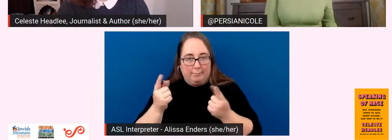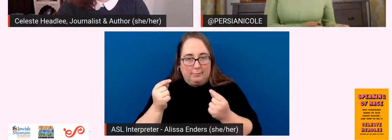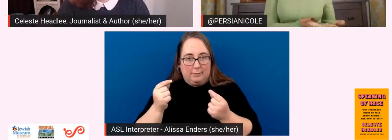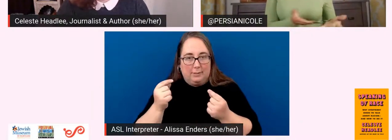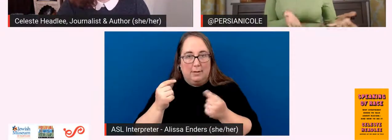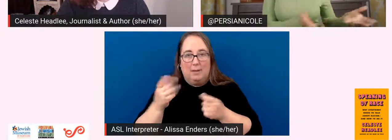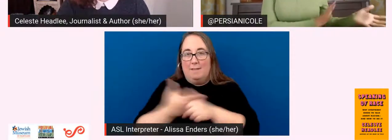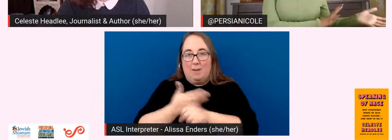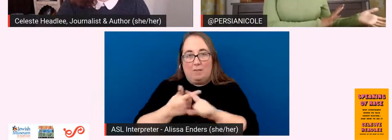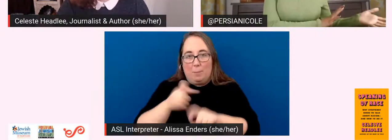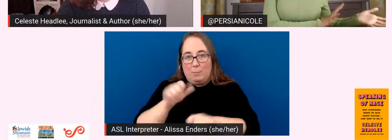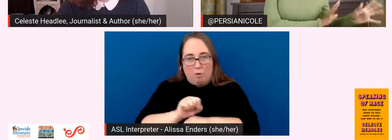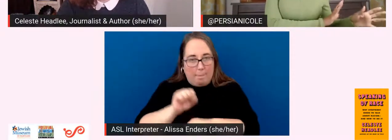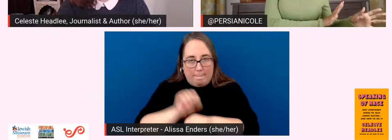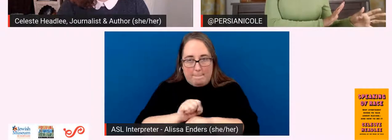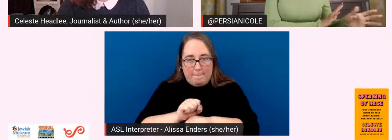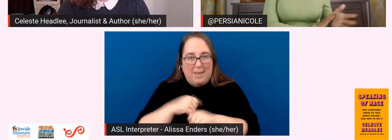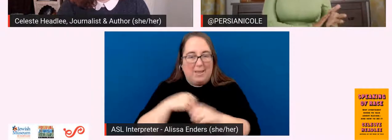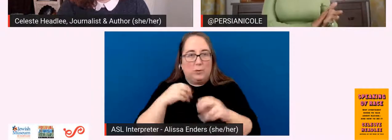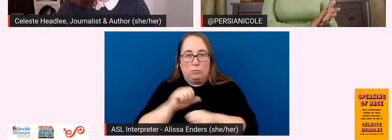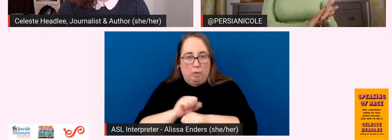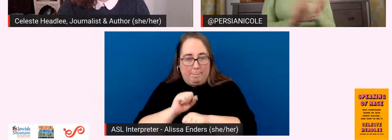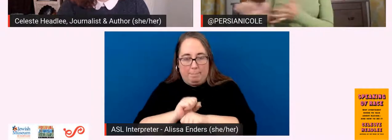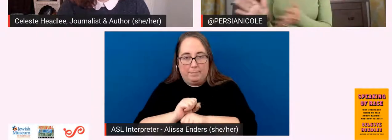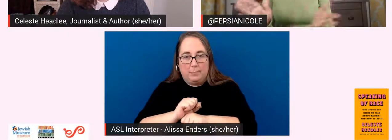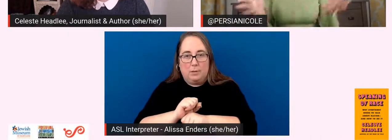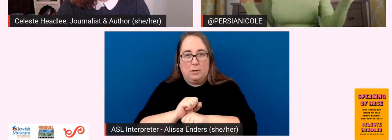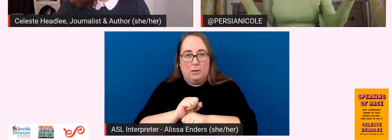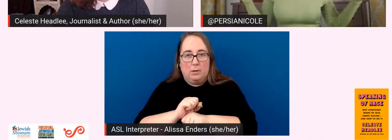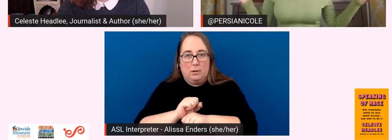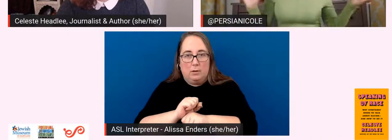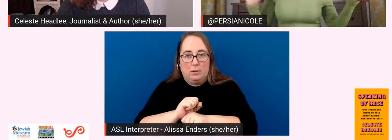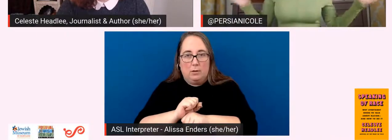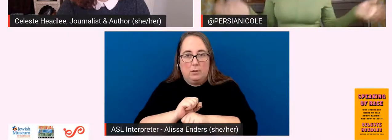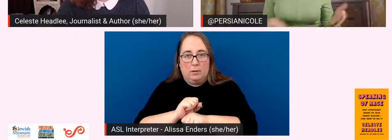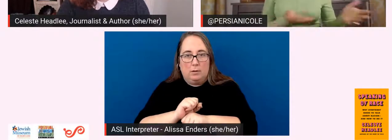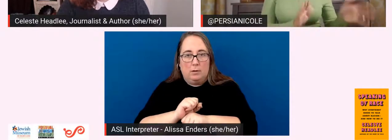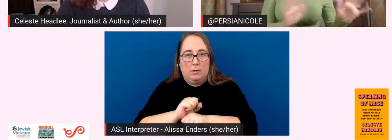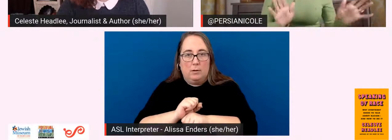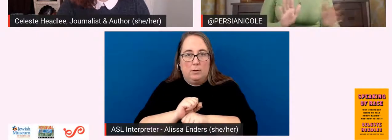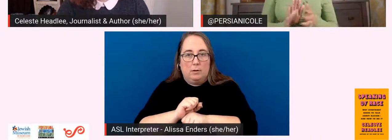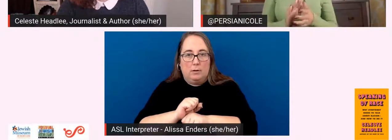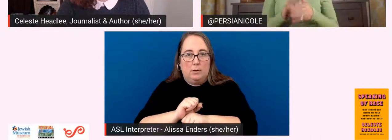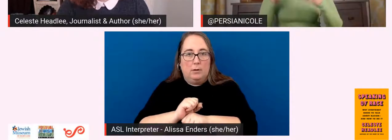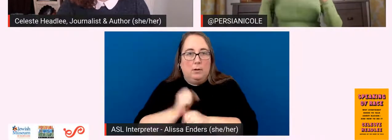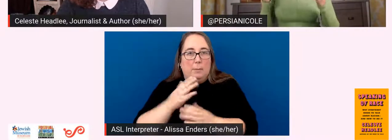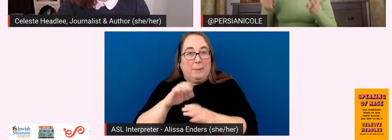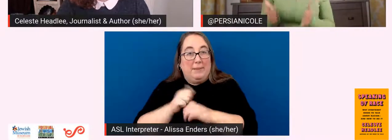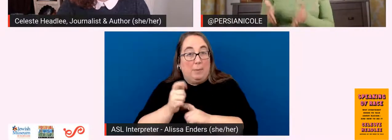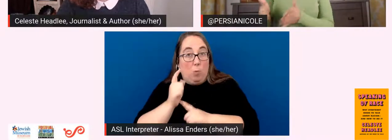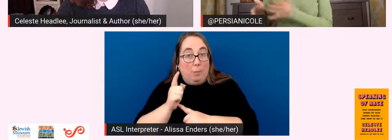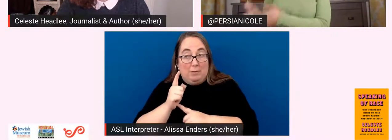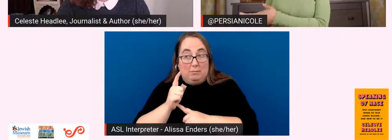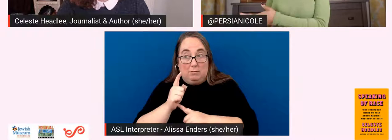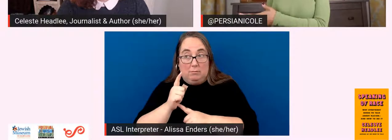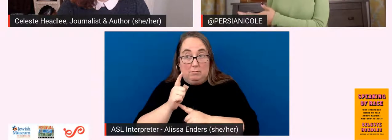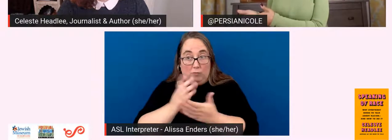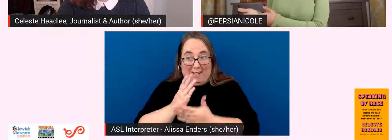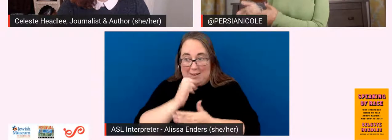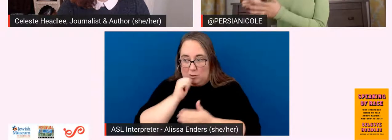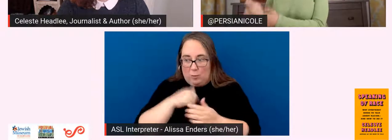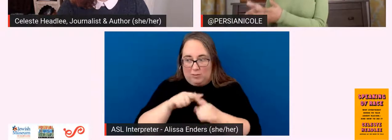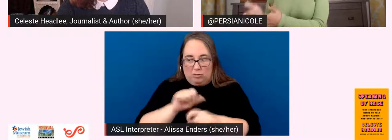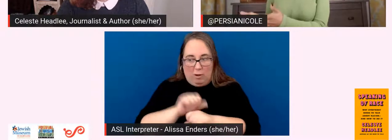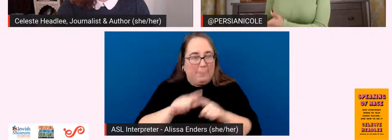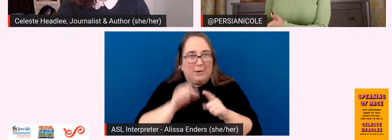job, you know, has no job. Okay. Maybe in that moment she might have deserved to not have a job, right? But then it didn't get solved.